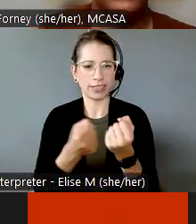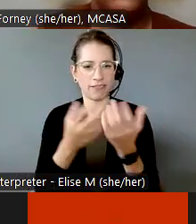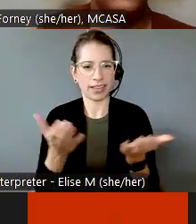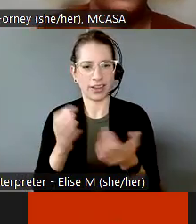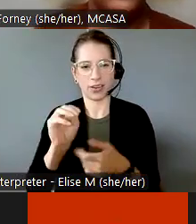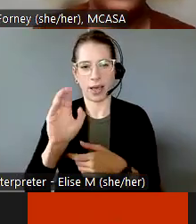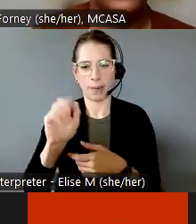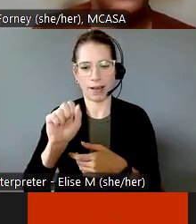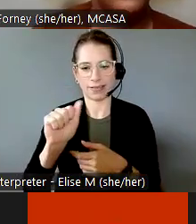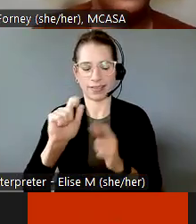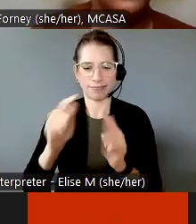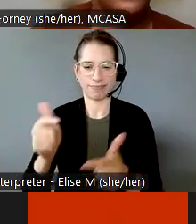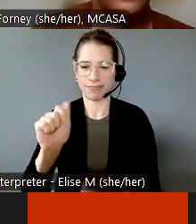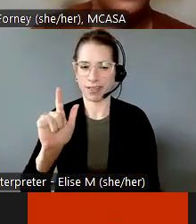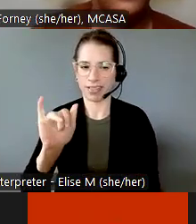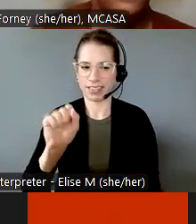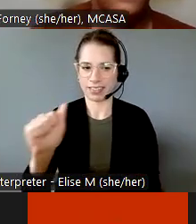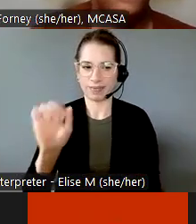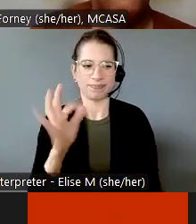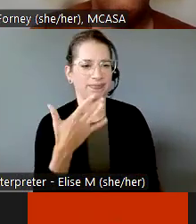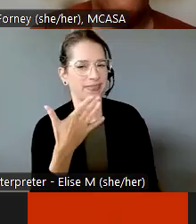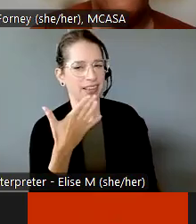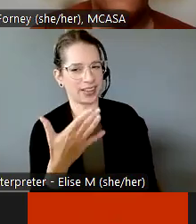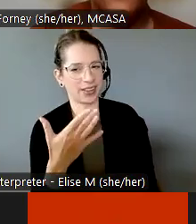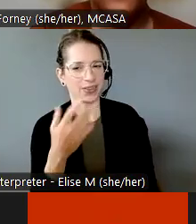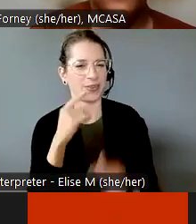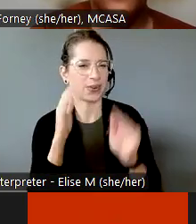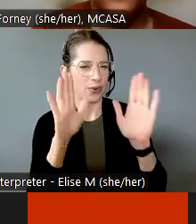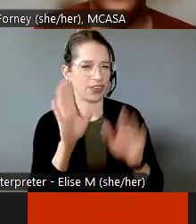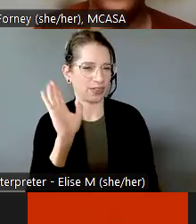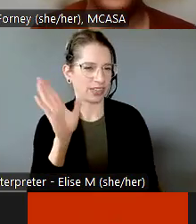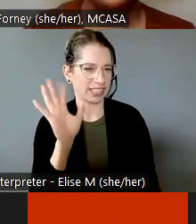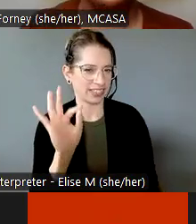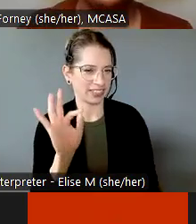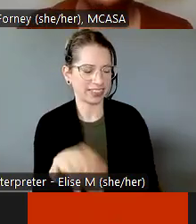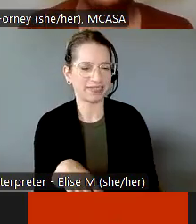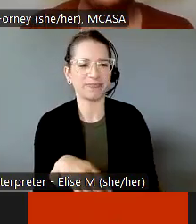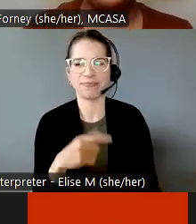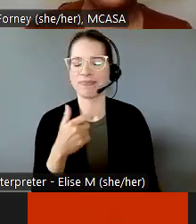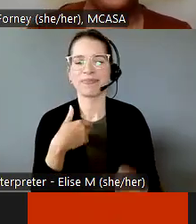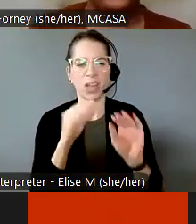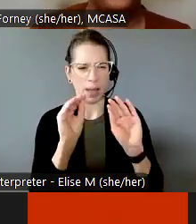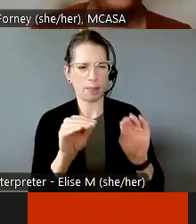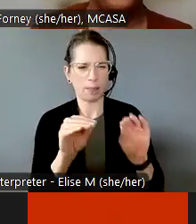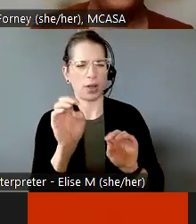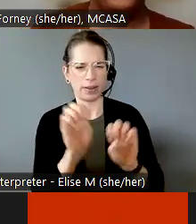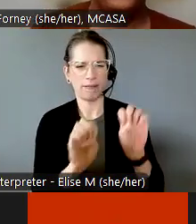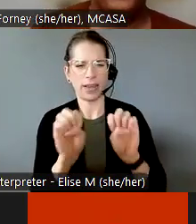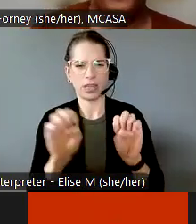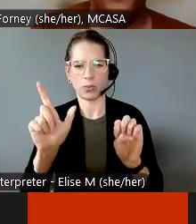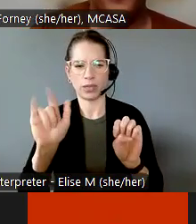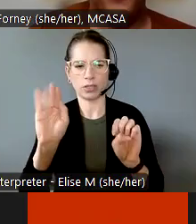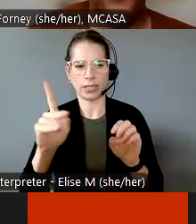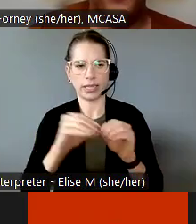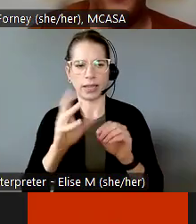I'll pass it over to you, Alyssa. Thank you. Thank you for that wonderful presentation. So I put the evaluation link into the chat. If